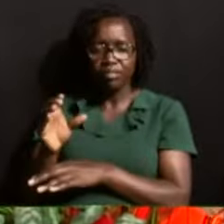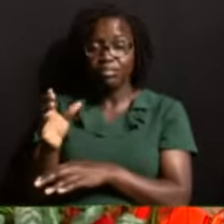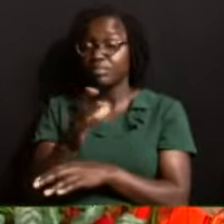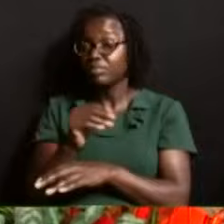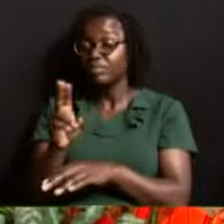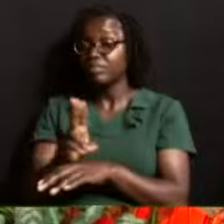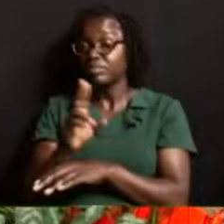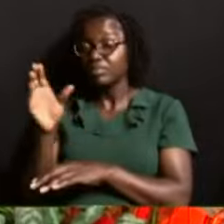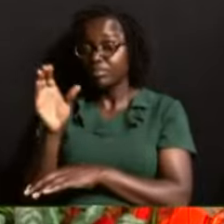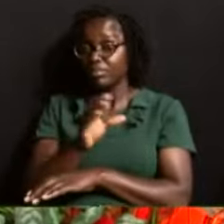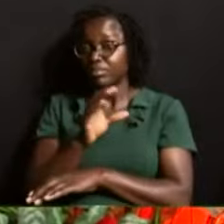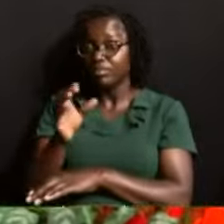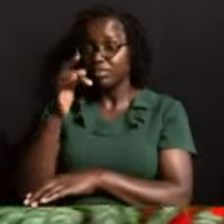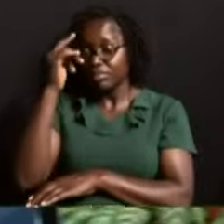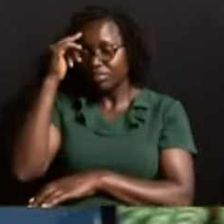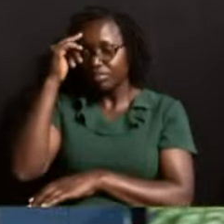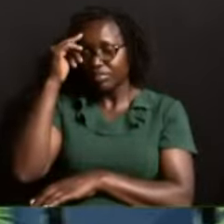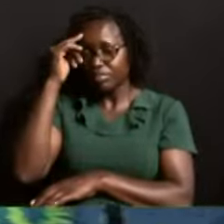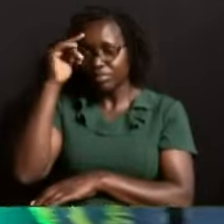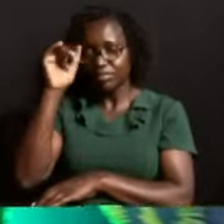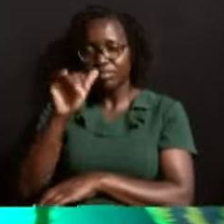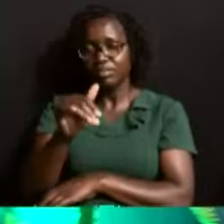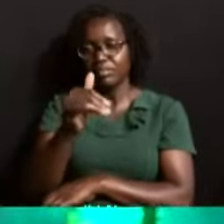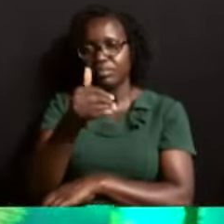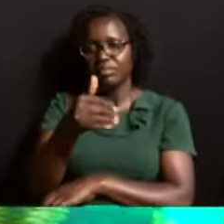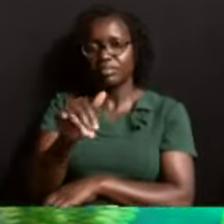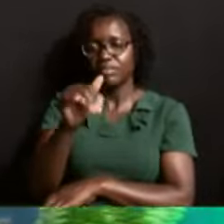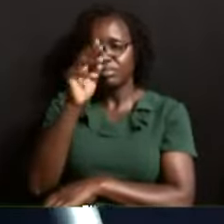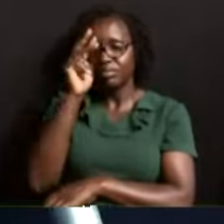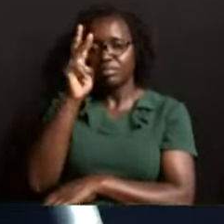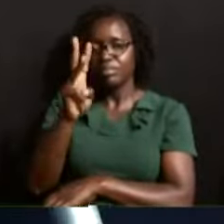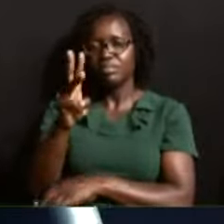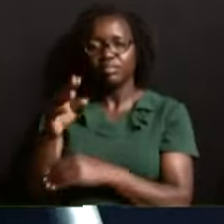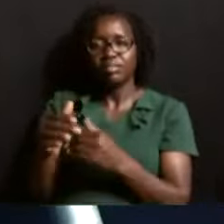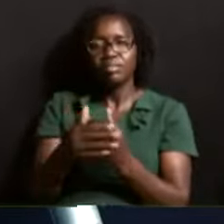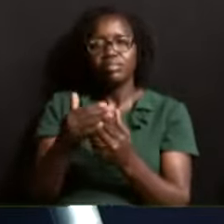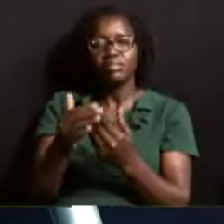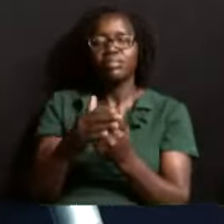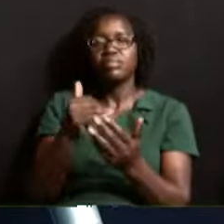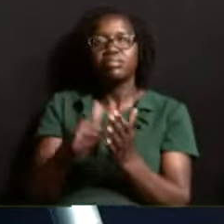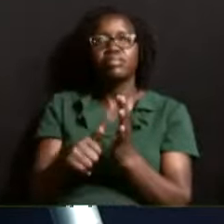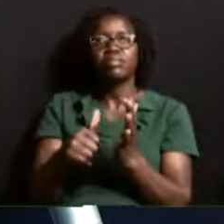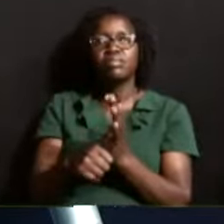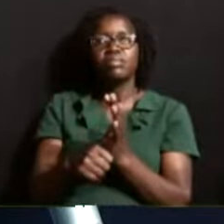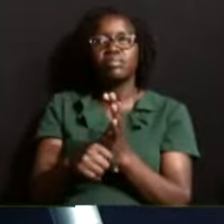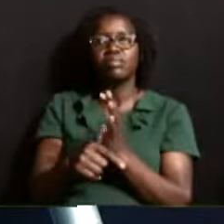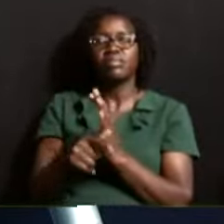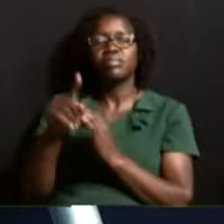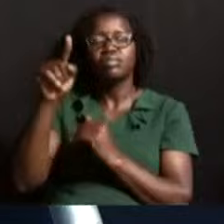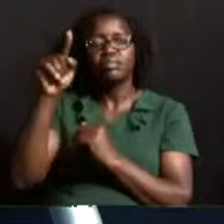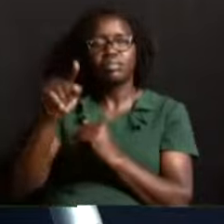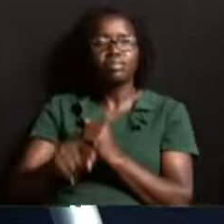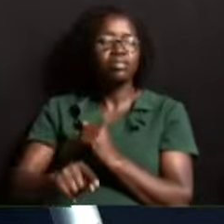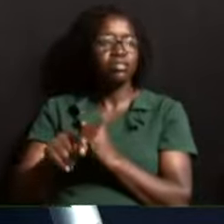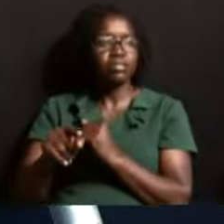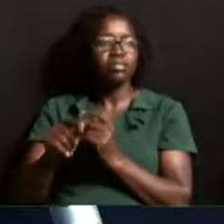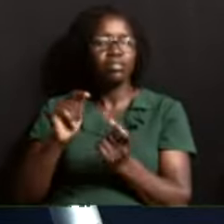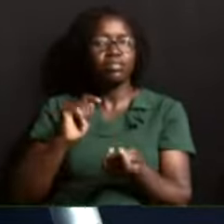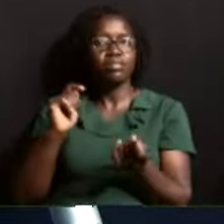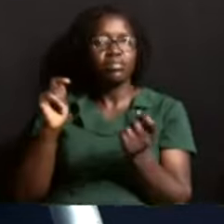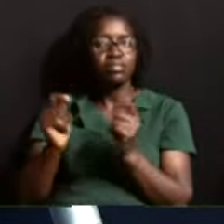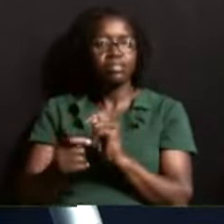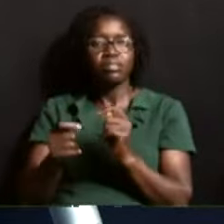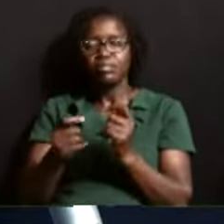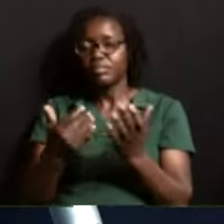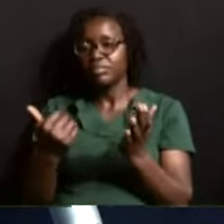using alcohol, they think they will take care of the problems. You cannot take care of